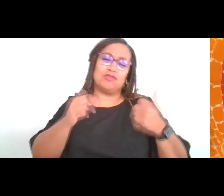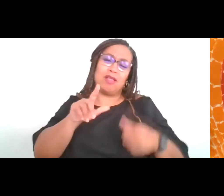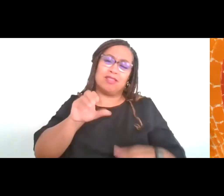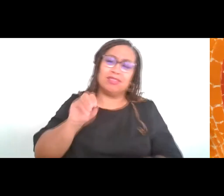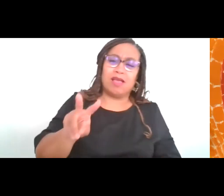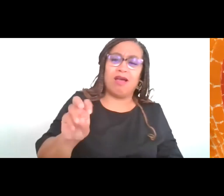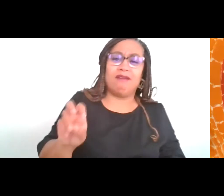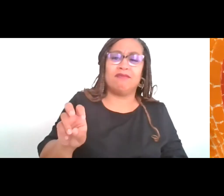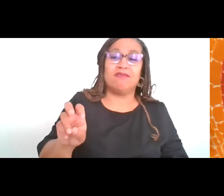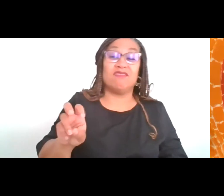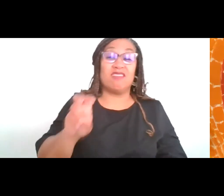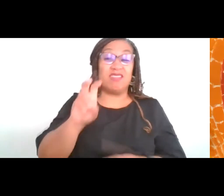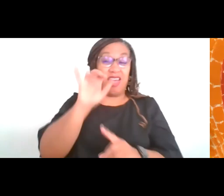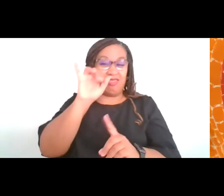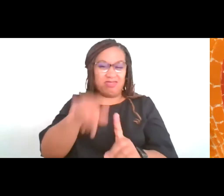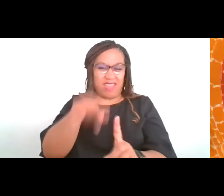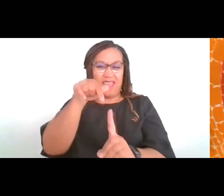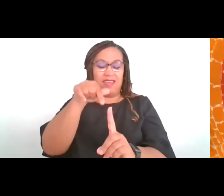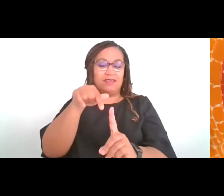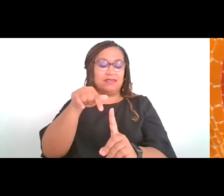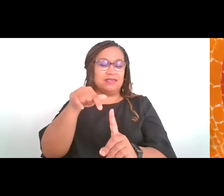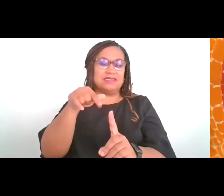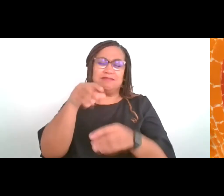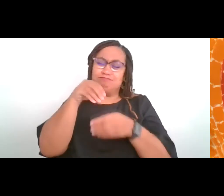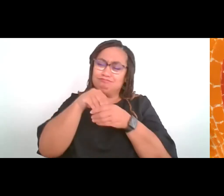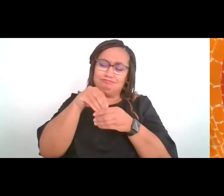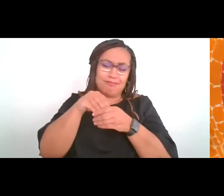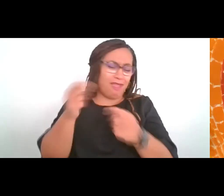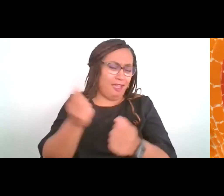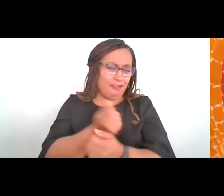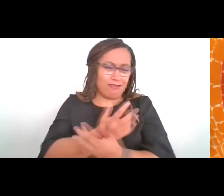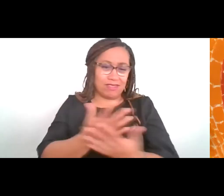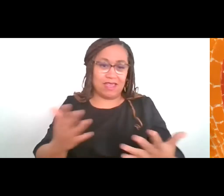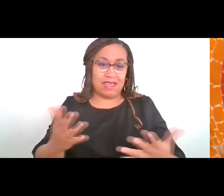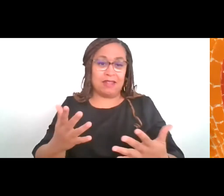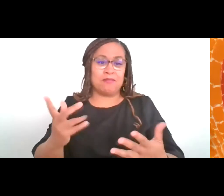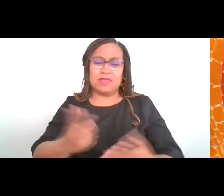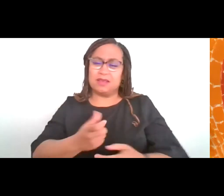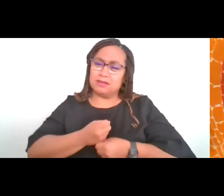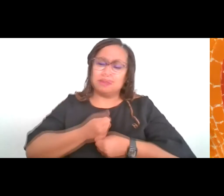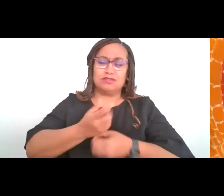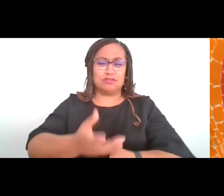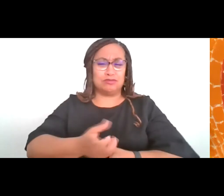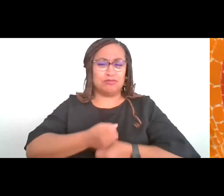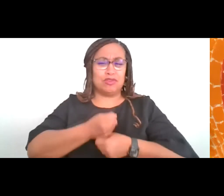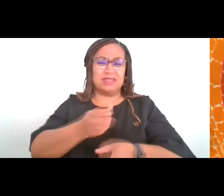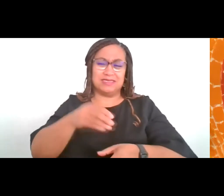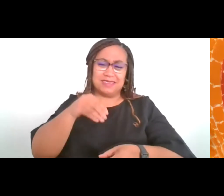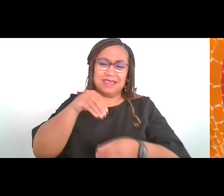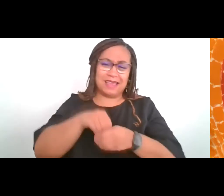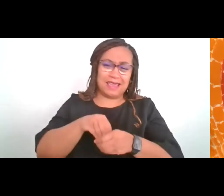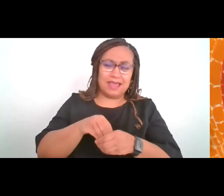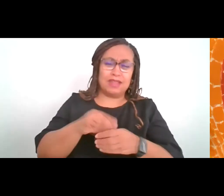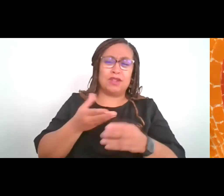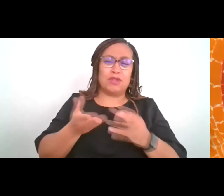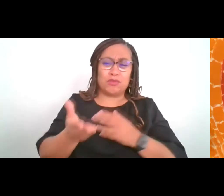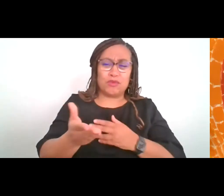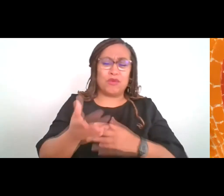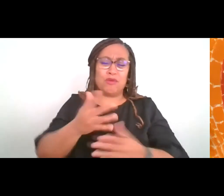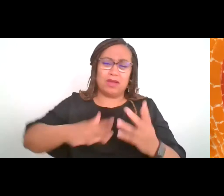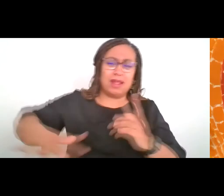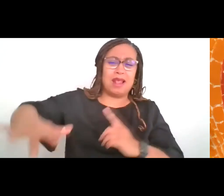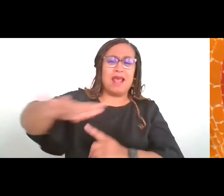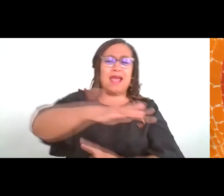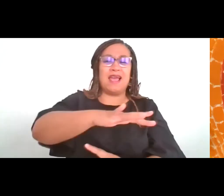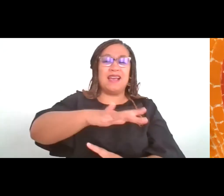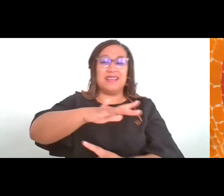and is the very essence of everything. It is expressing within, throughout, and about every single one of us, as